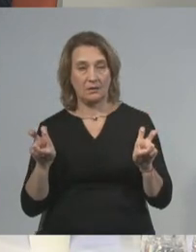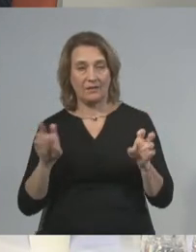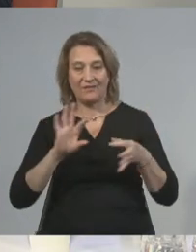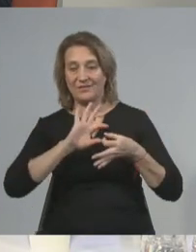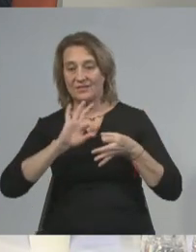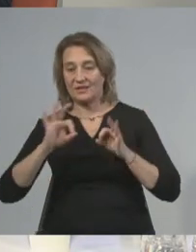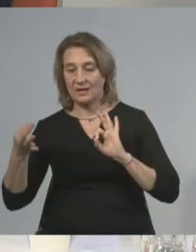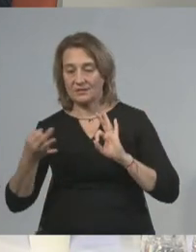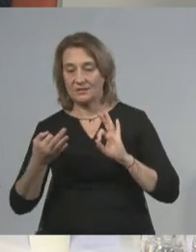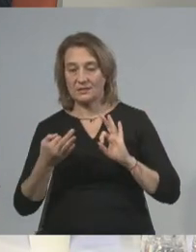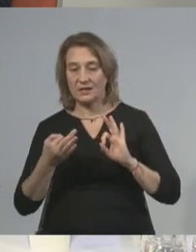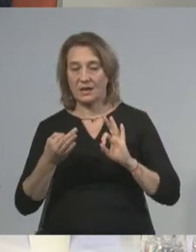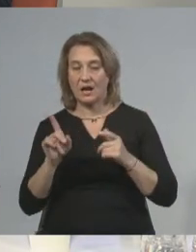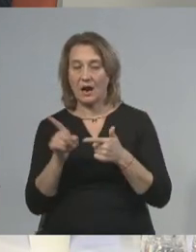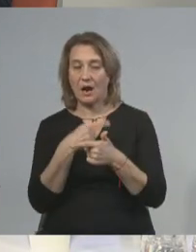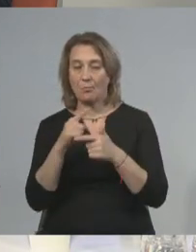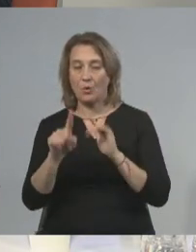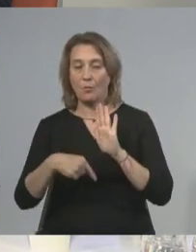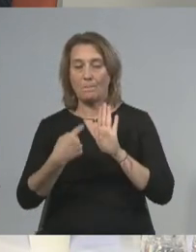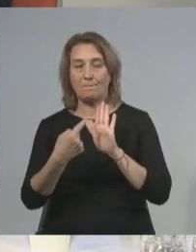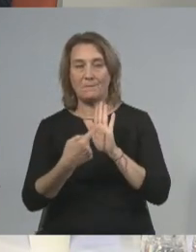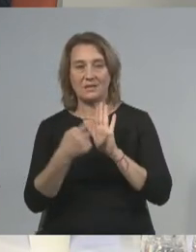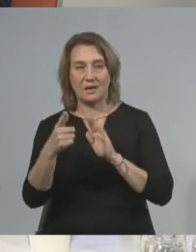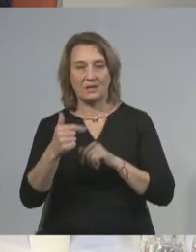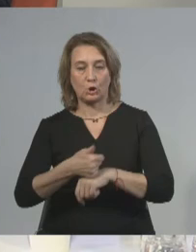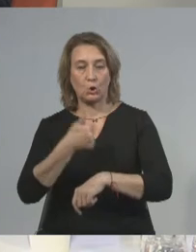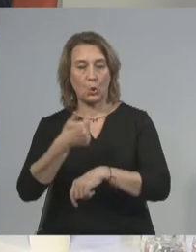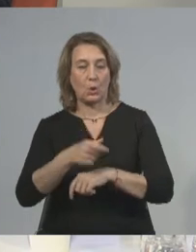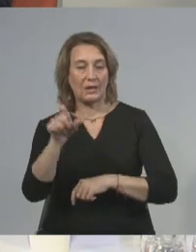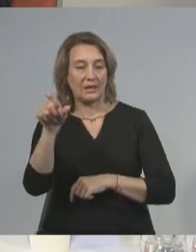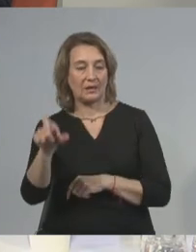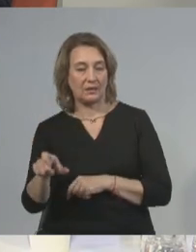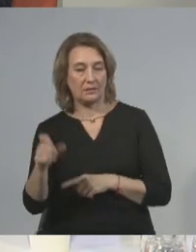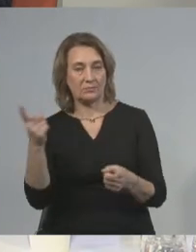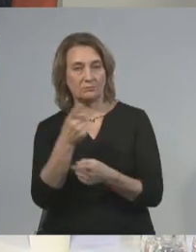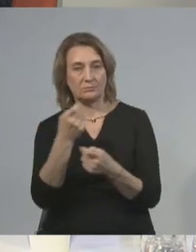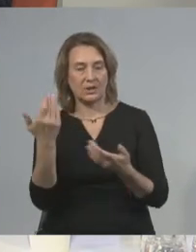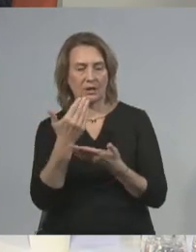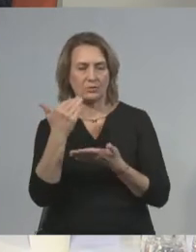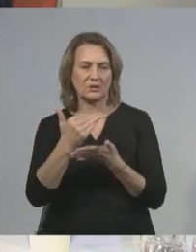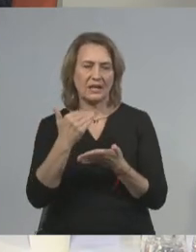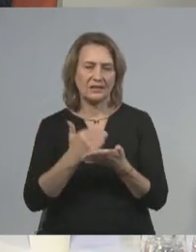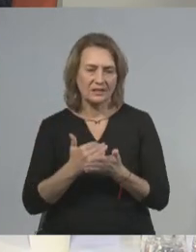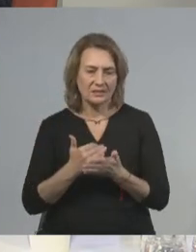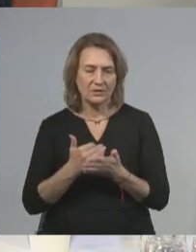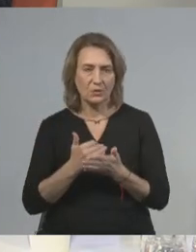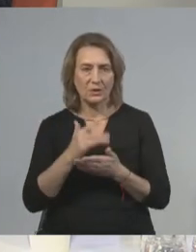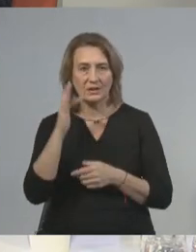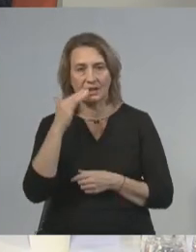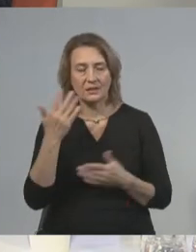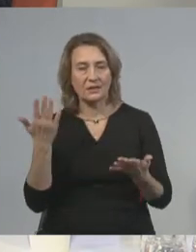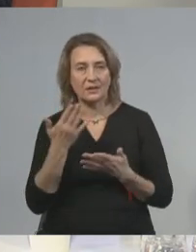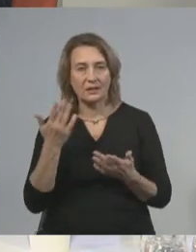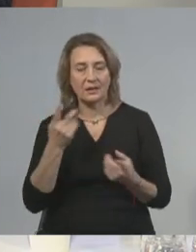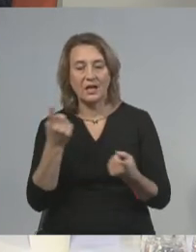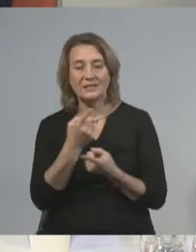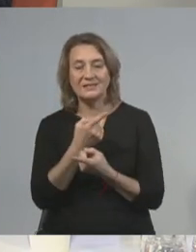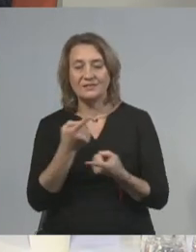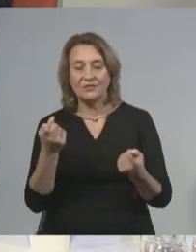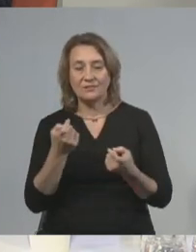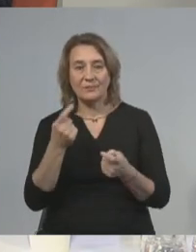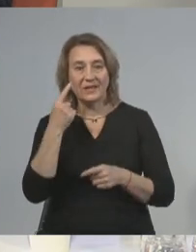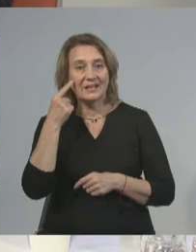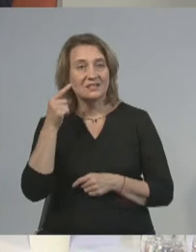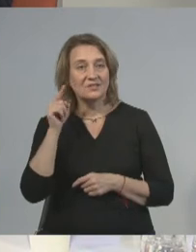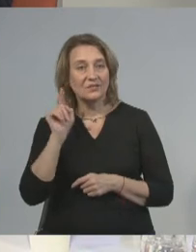opinions or probably i can add my comments or statistics or any data which attests to